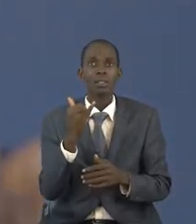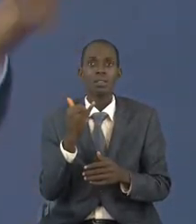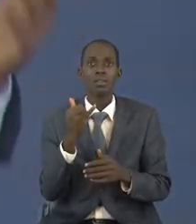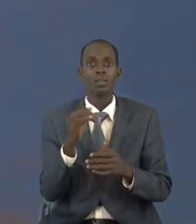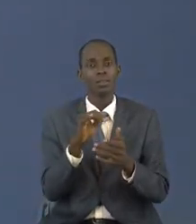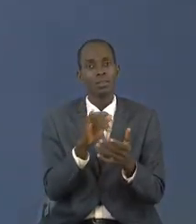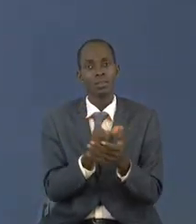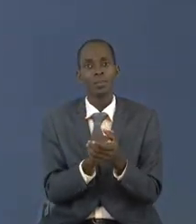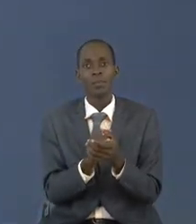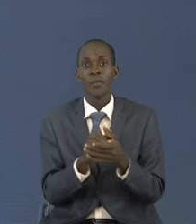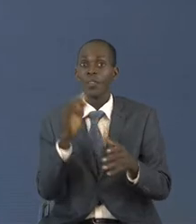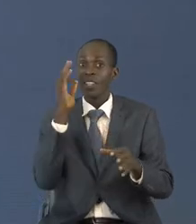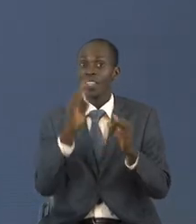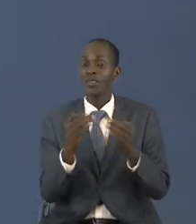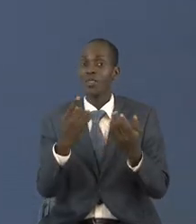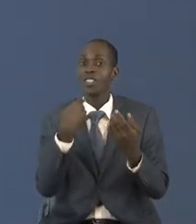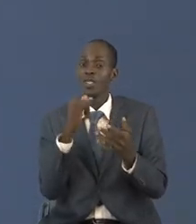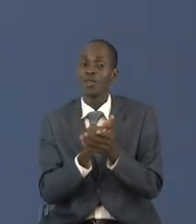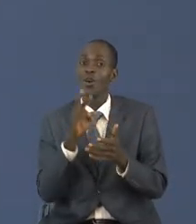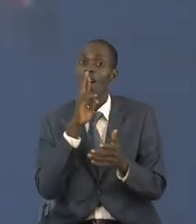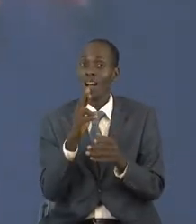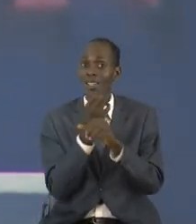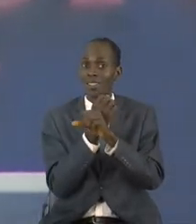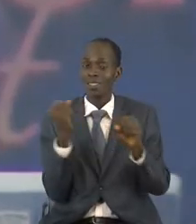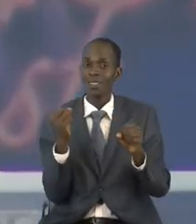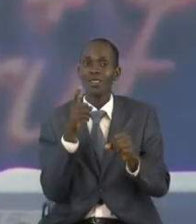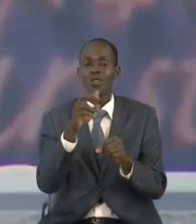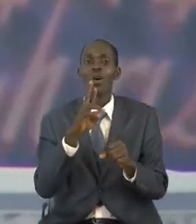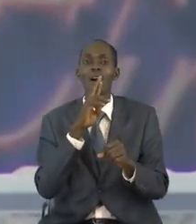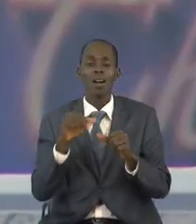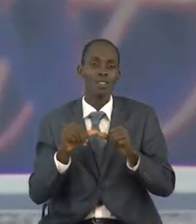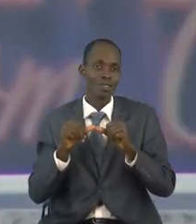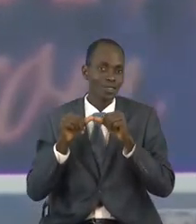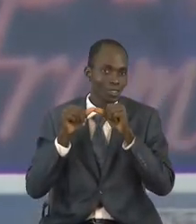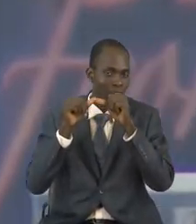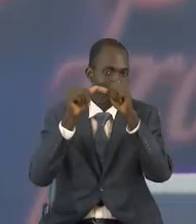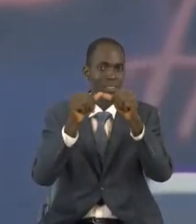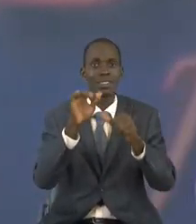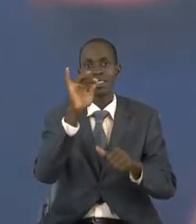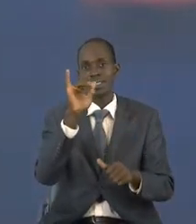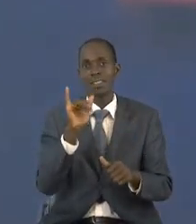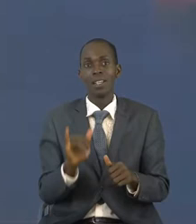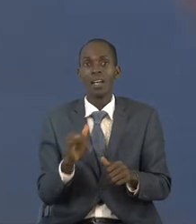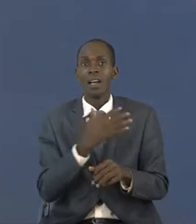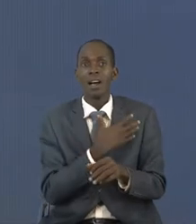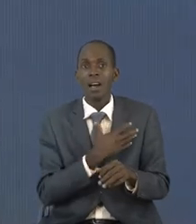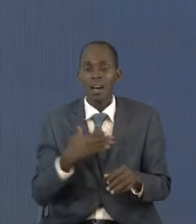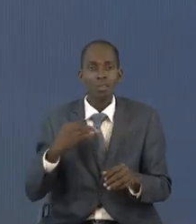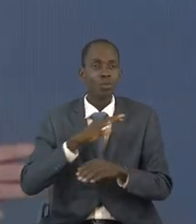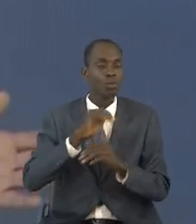you claim to be saved, you are consistently and constantly and